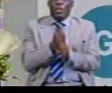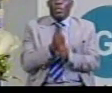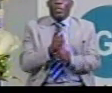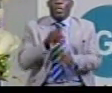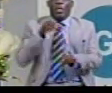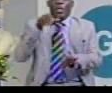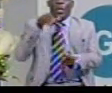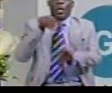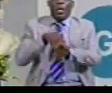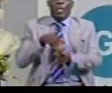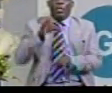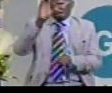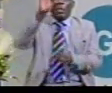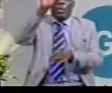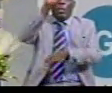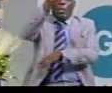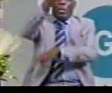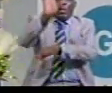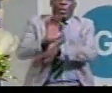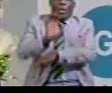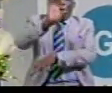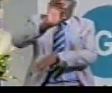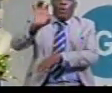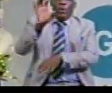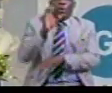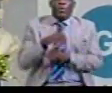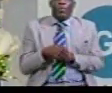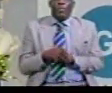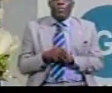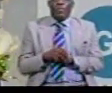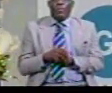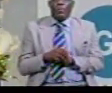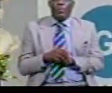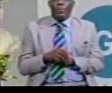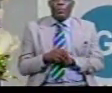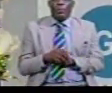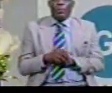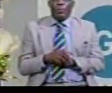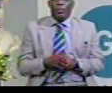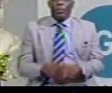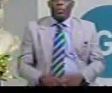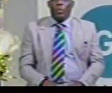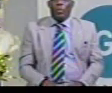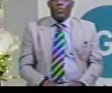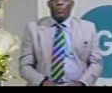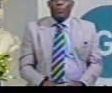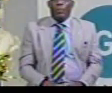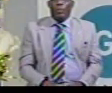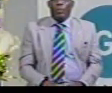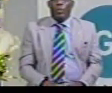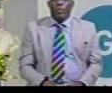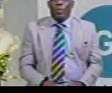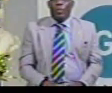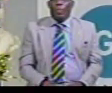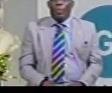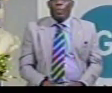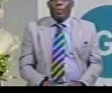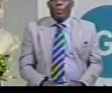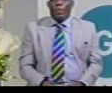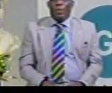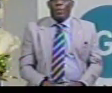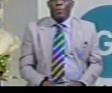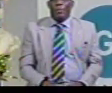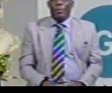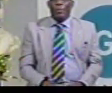Yes, I spent in vanity and pride. Caring not, my Lord was crucified. Knowing not,